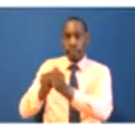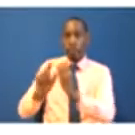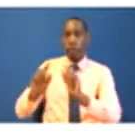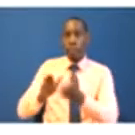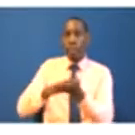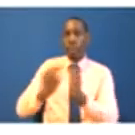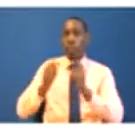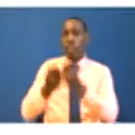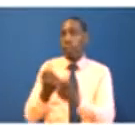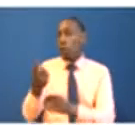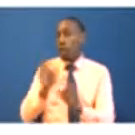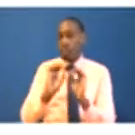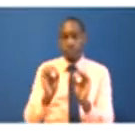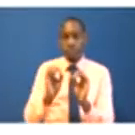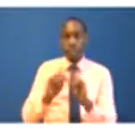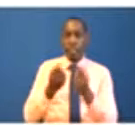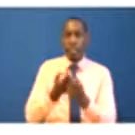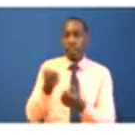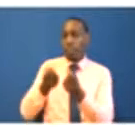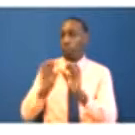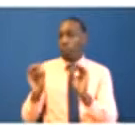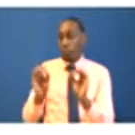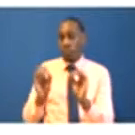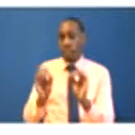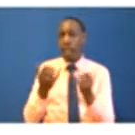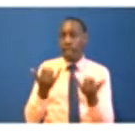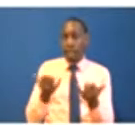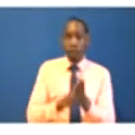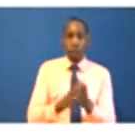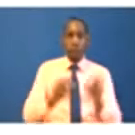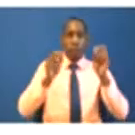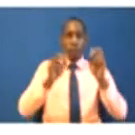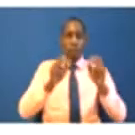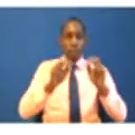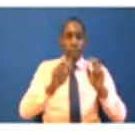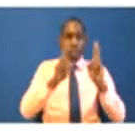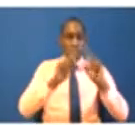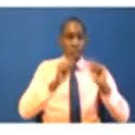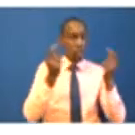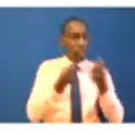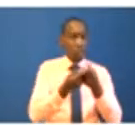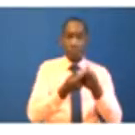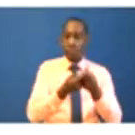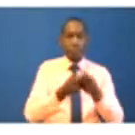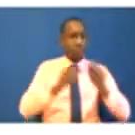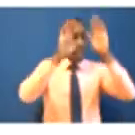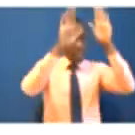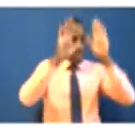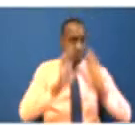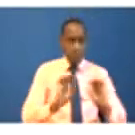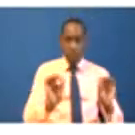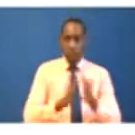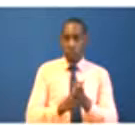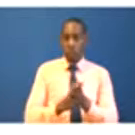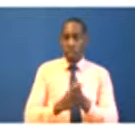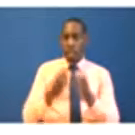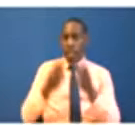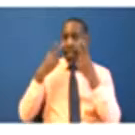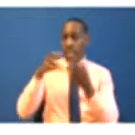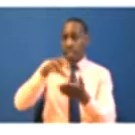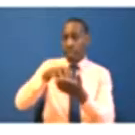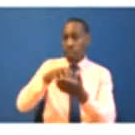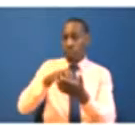tribe or or a couple of tribes you know so tribe is really again not a big factor i'm seeing a situation